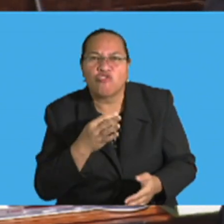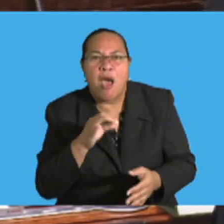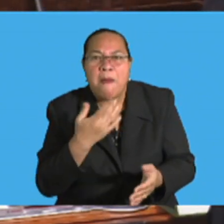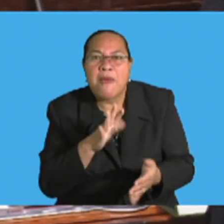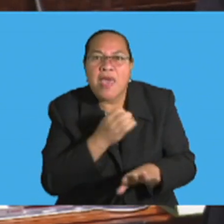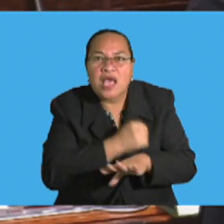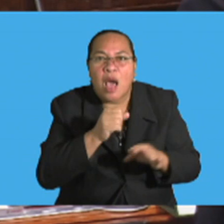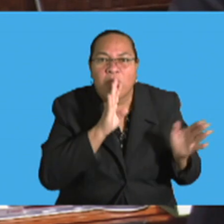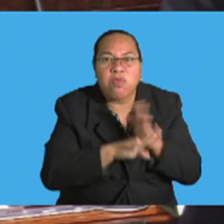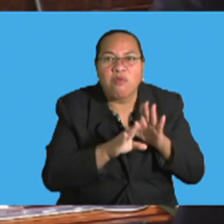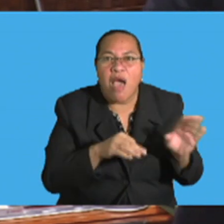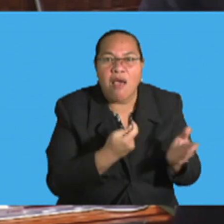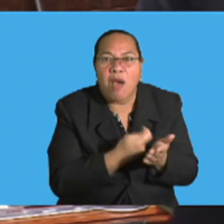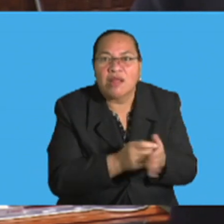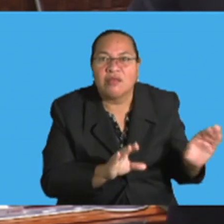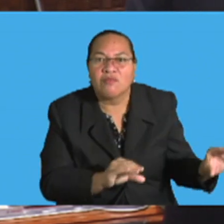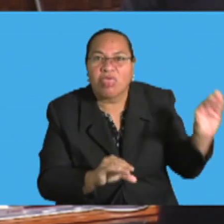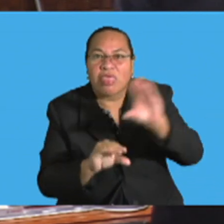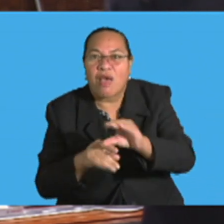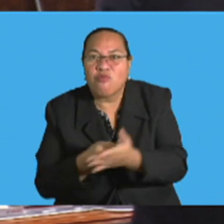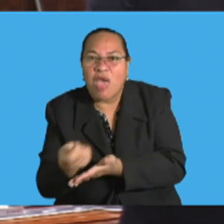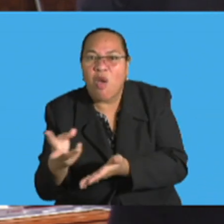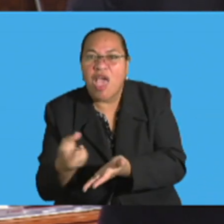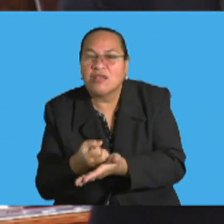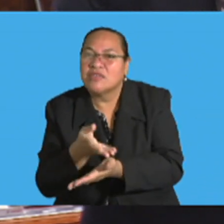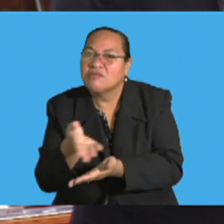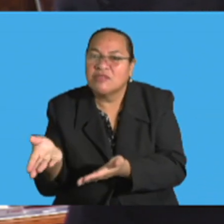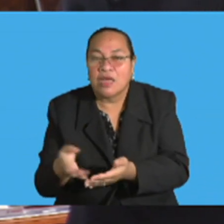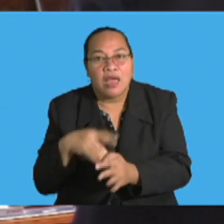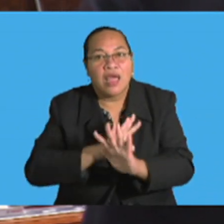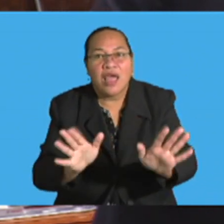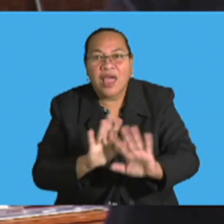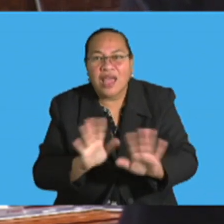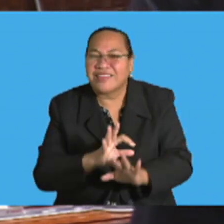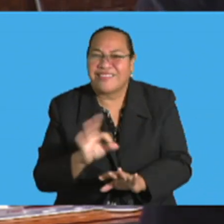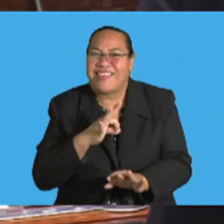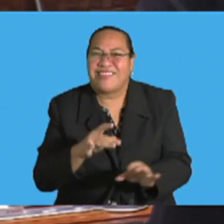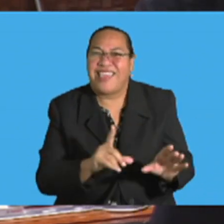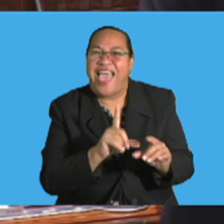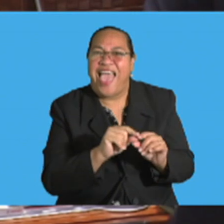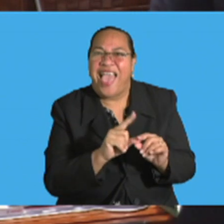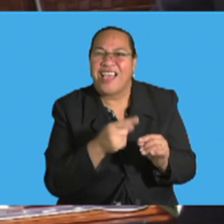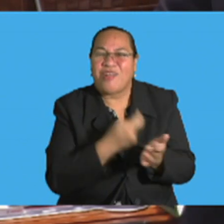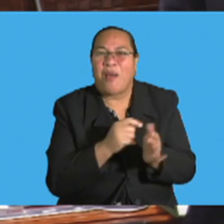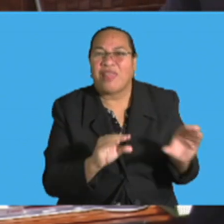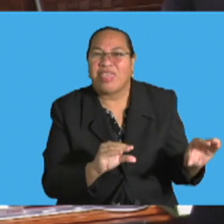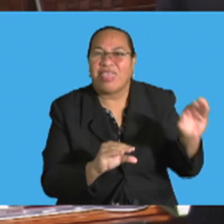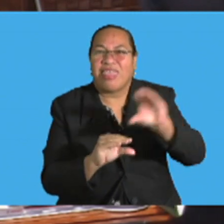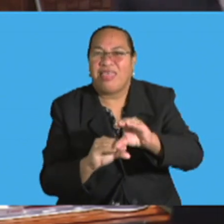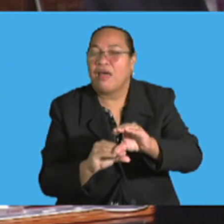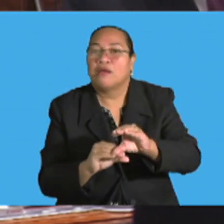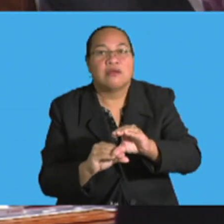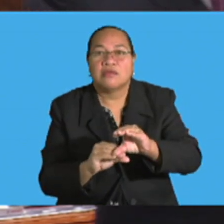for anybody. Mr. Speaker, so again, there was talk about, this is the way